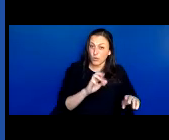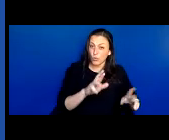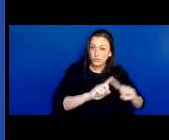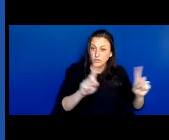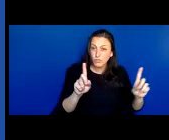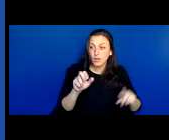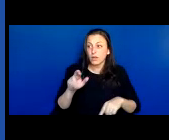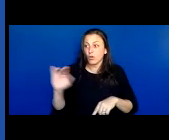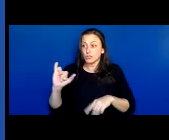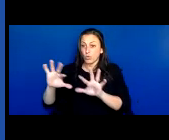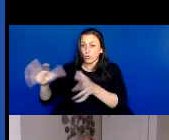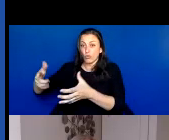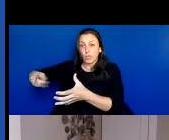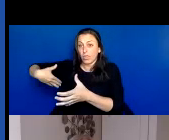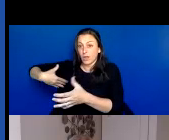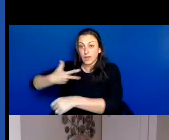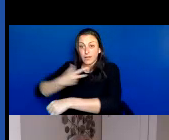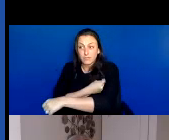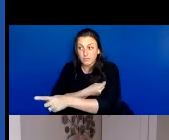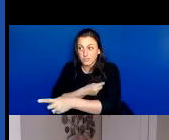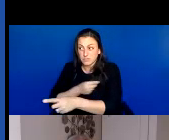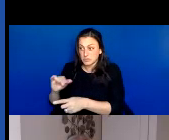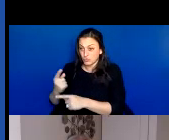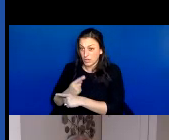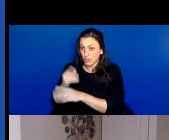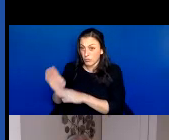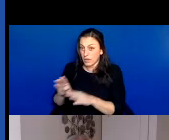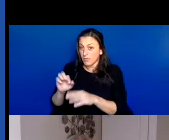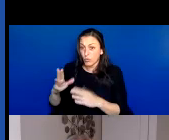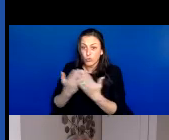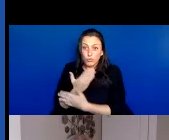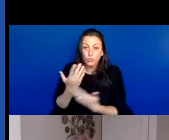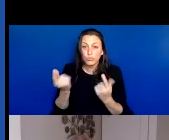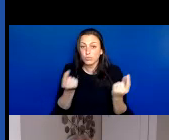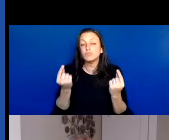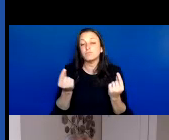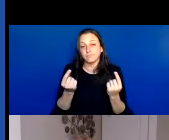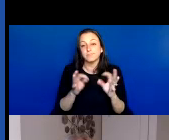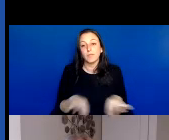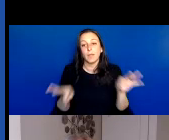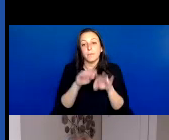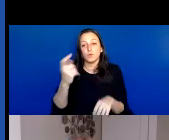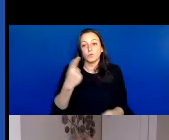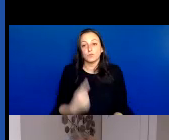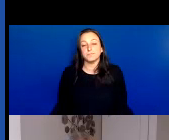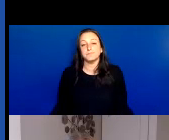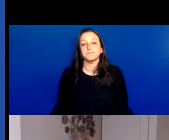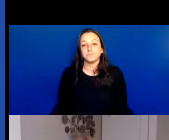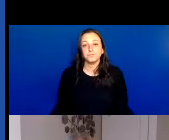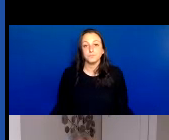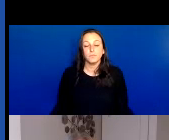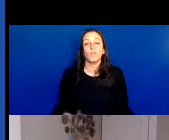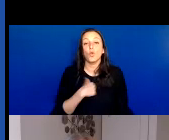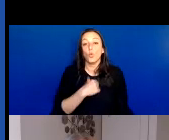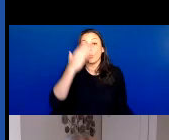Yeah, so I think that's an important question. So we know that